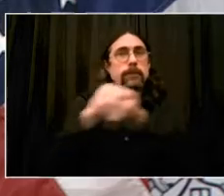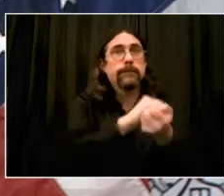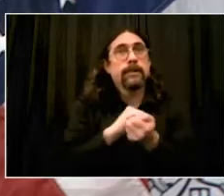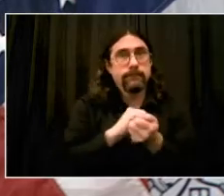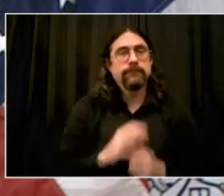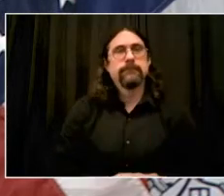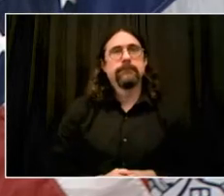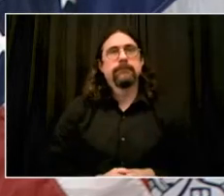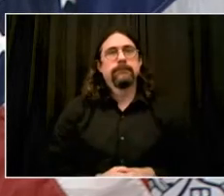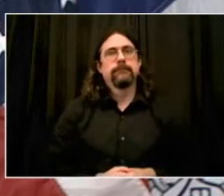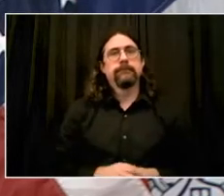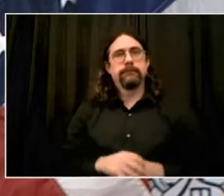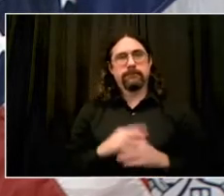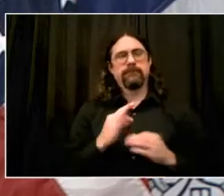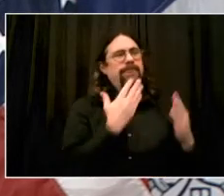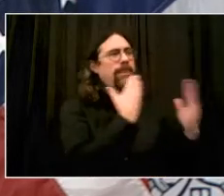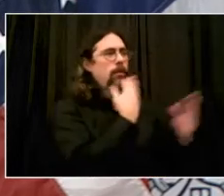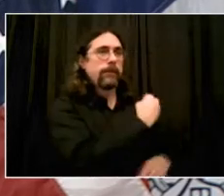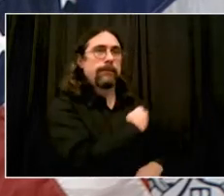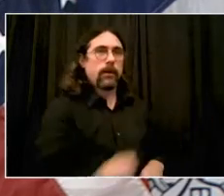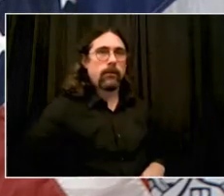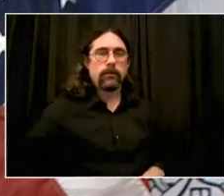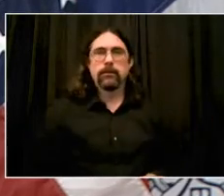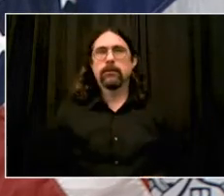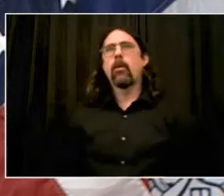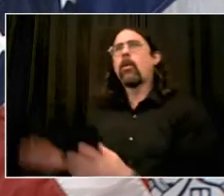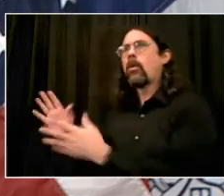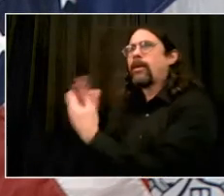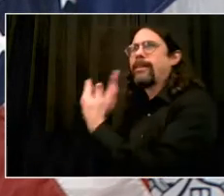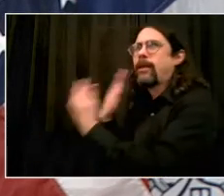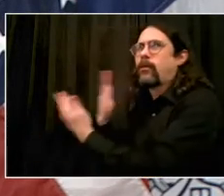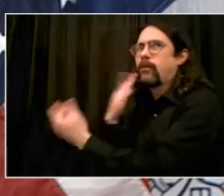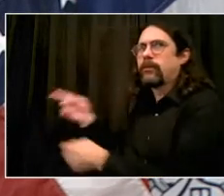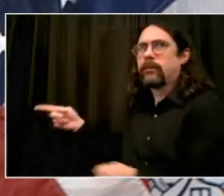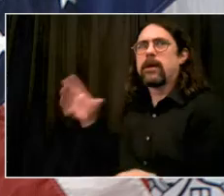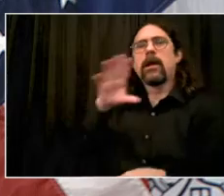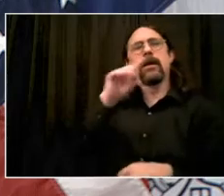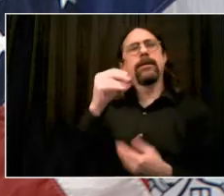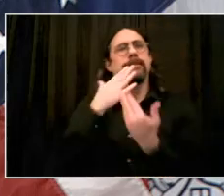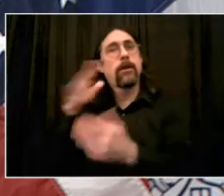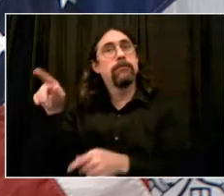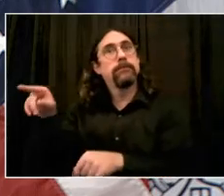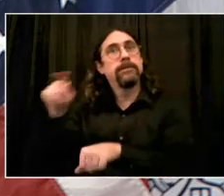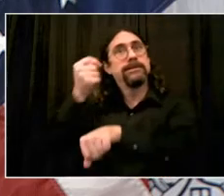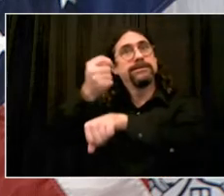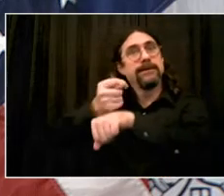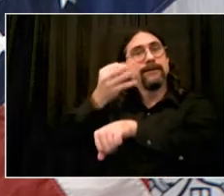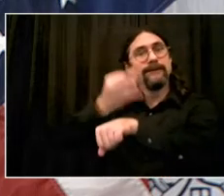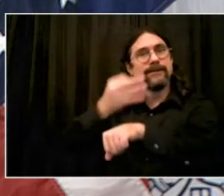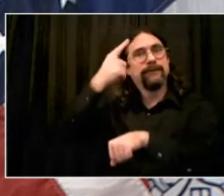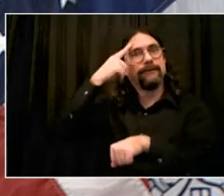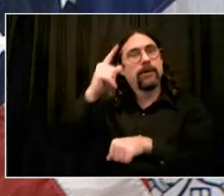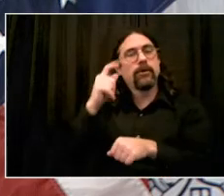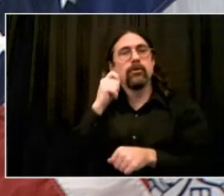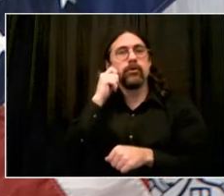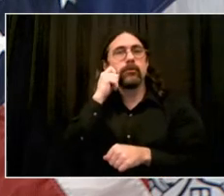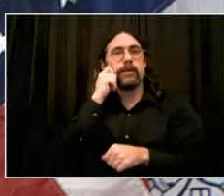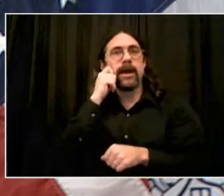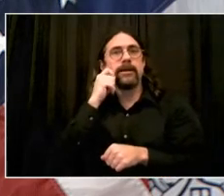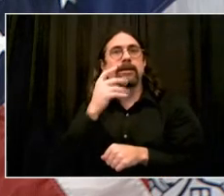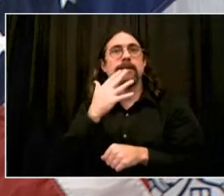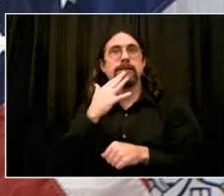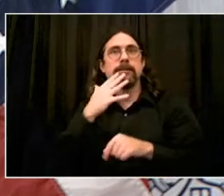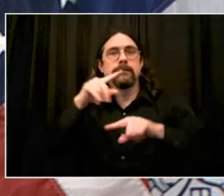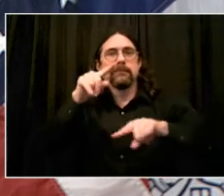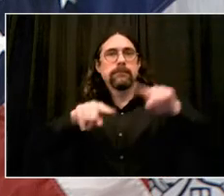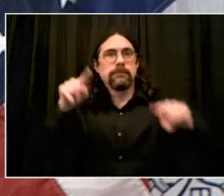Task Force on Racial Inclusion and Equity for making this a priority. And we mentioned this Owner to Owners hotline. This is